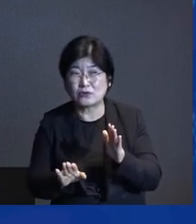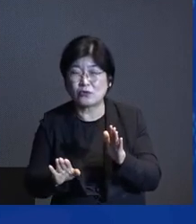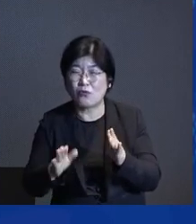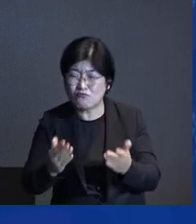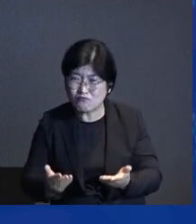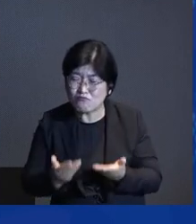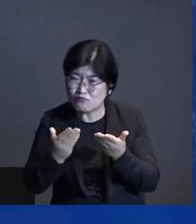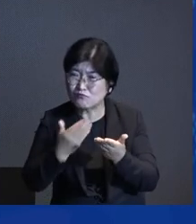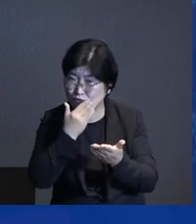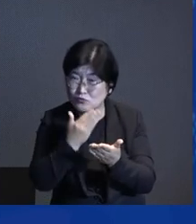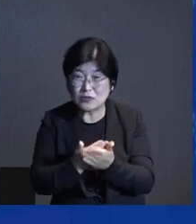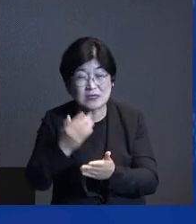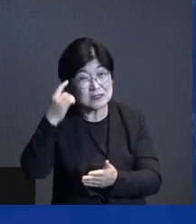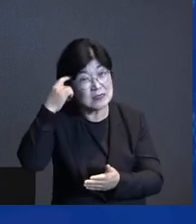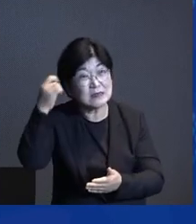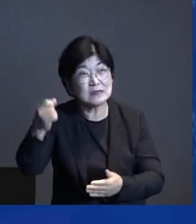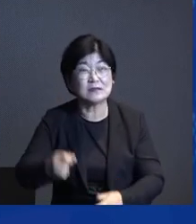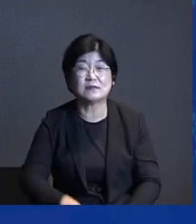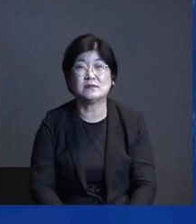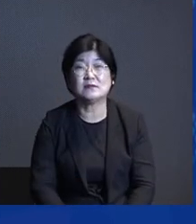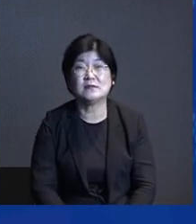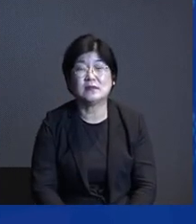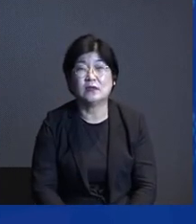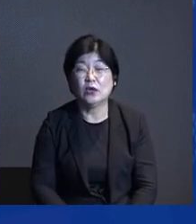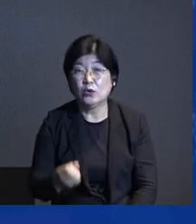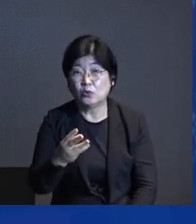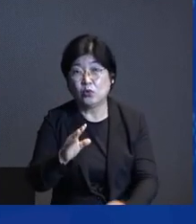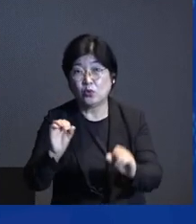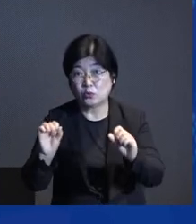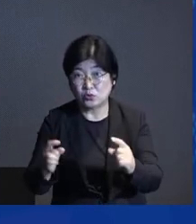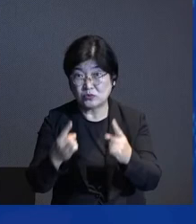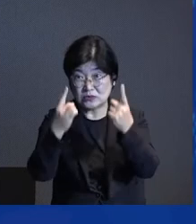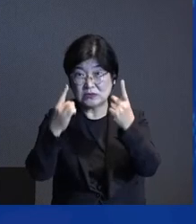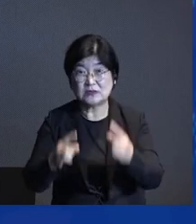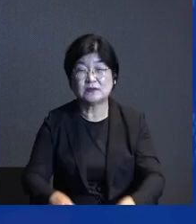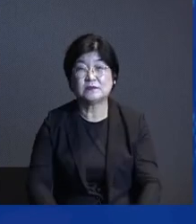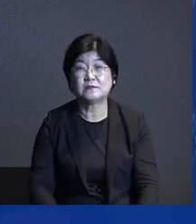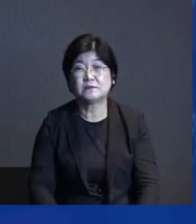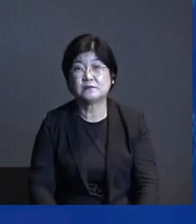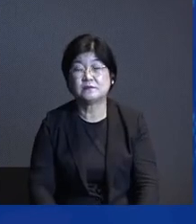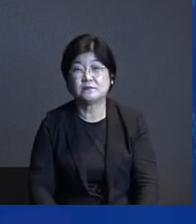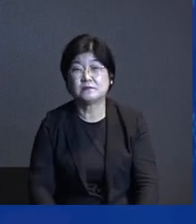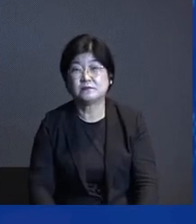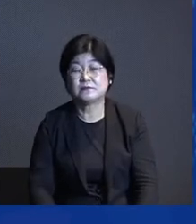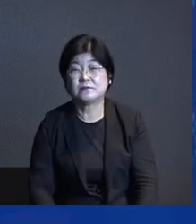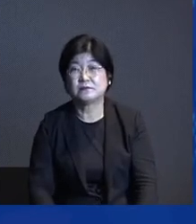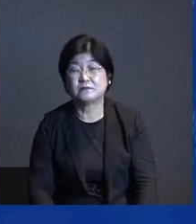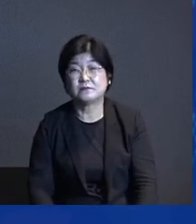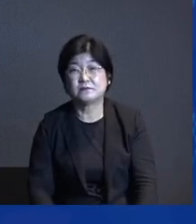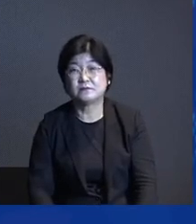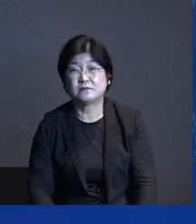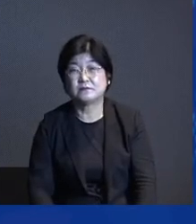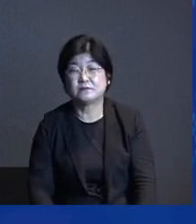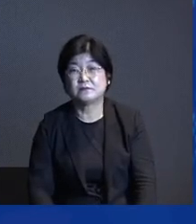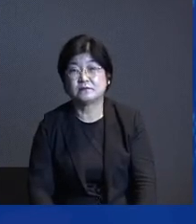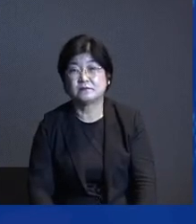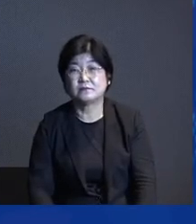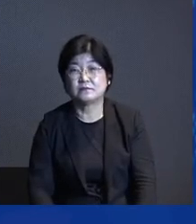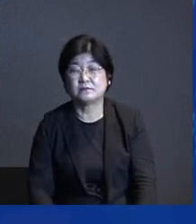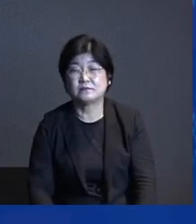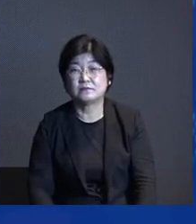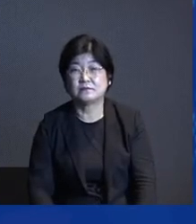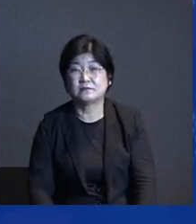but I think at the same time, before we mention a person, not consider that